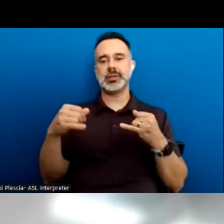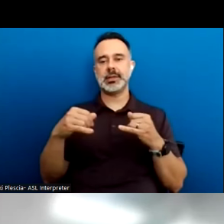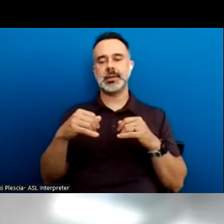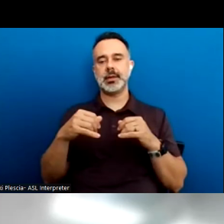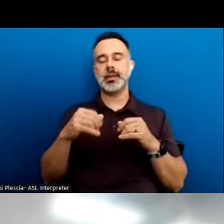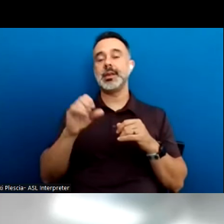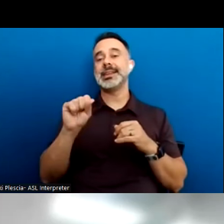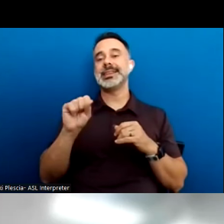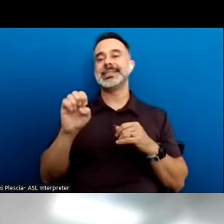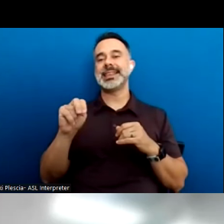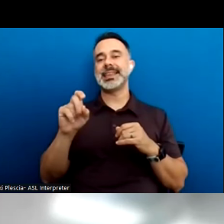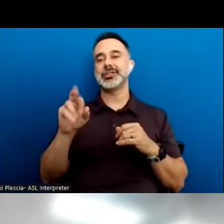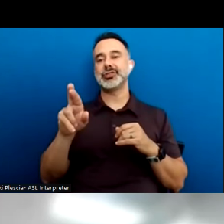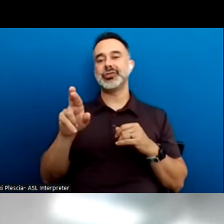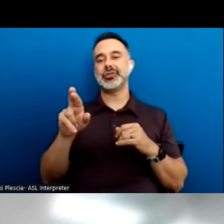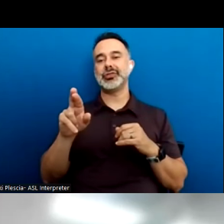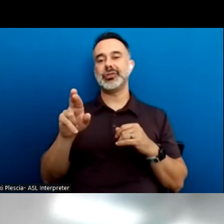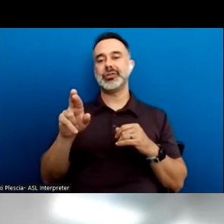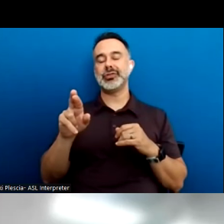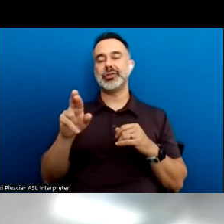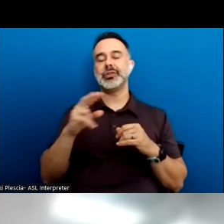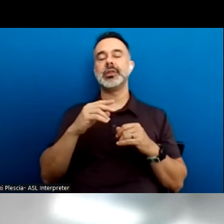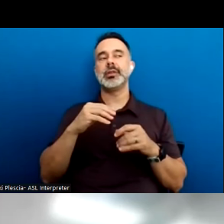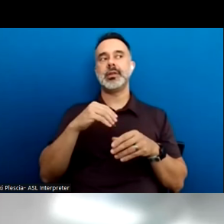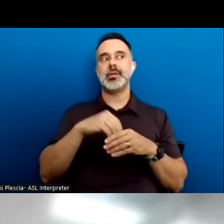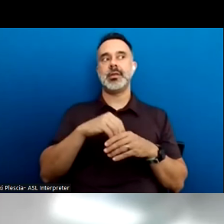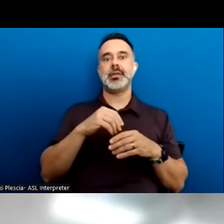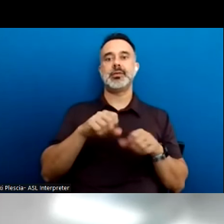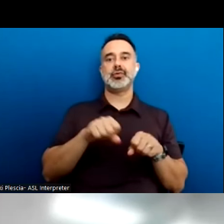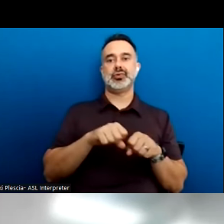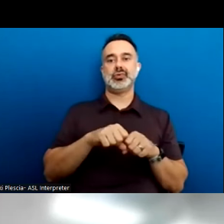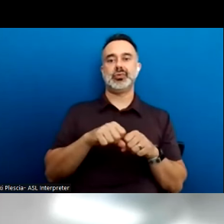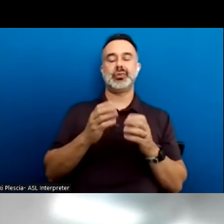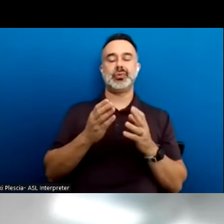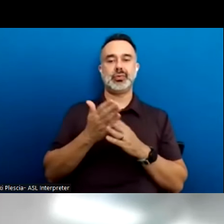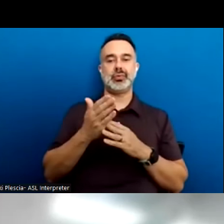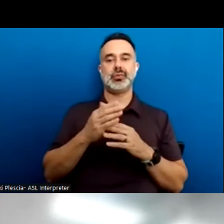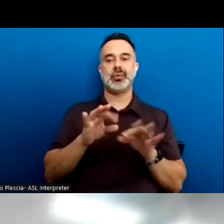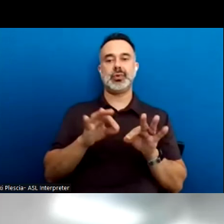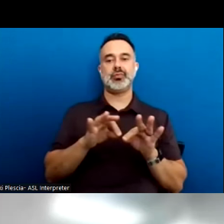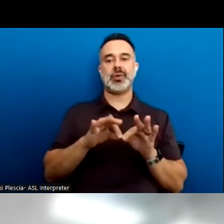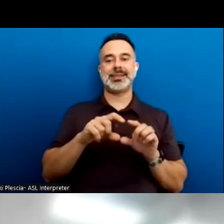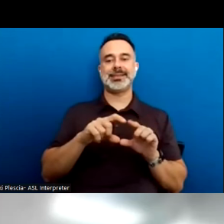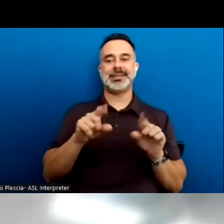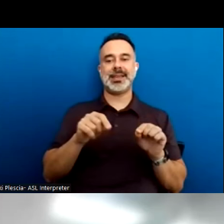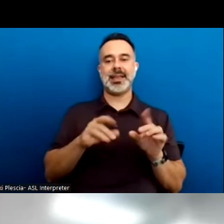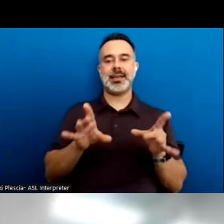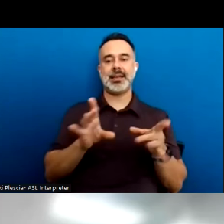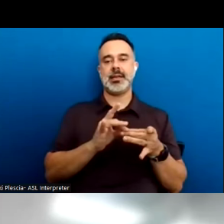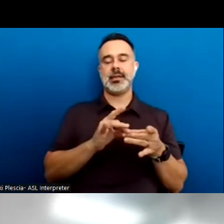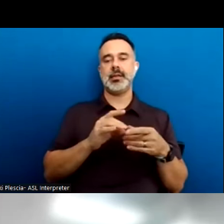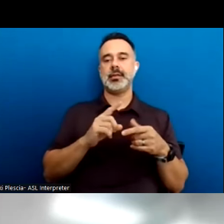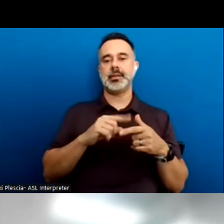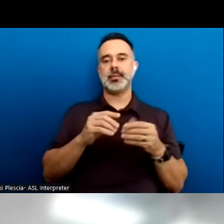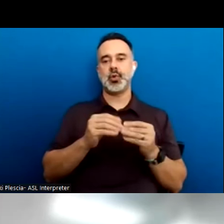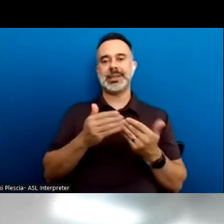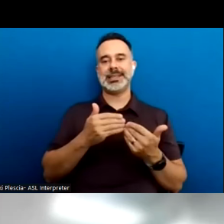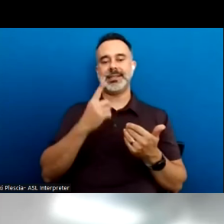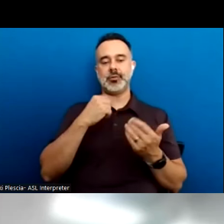the shoe, through the price tag. So it'll be easier for me to see what I have to do and the instructions